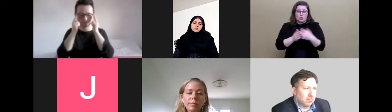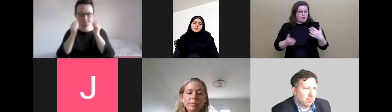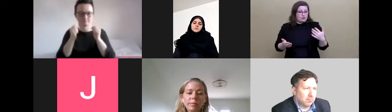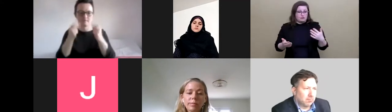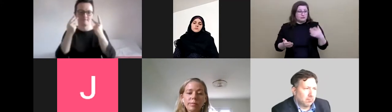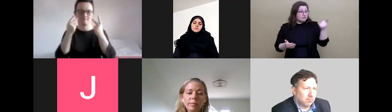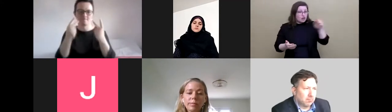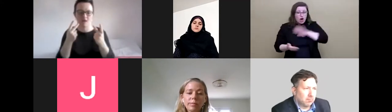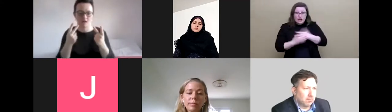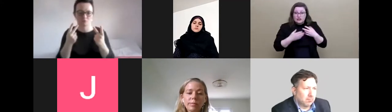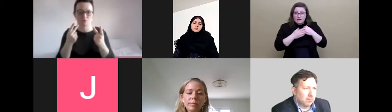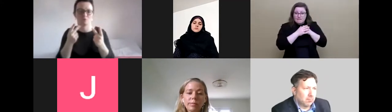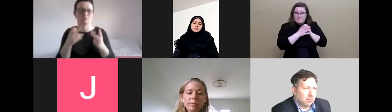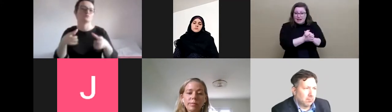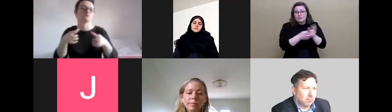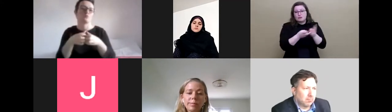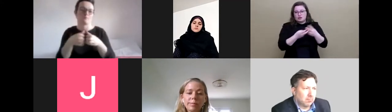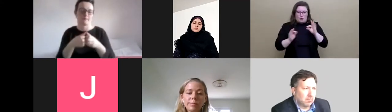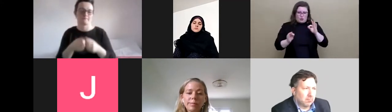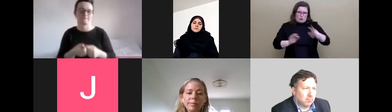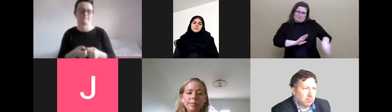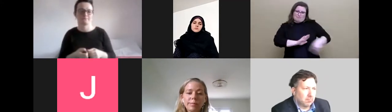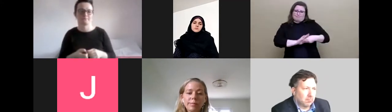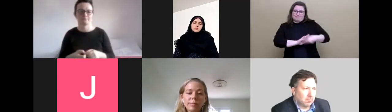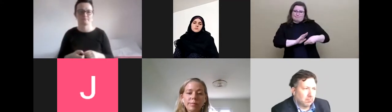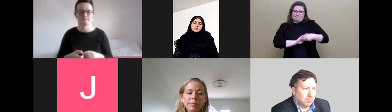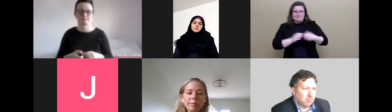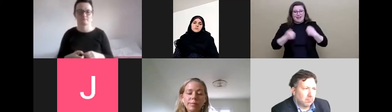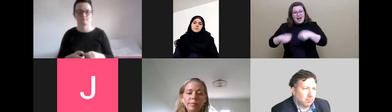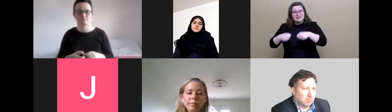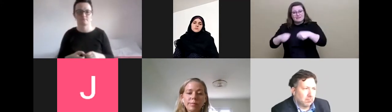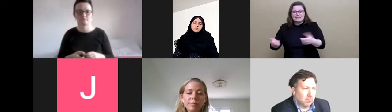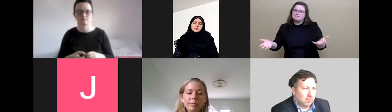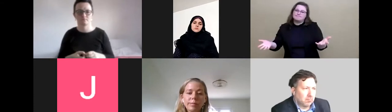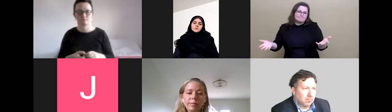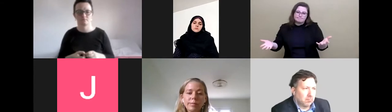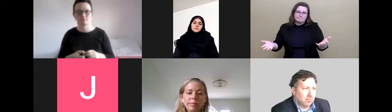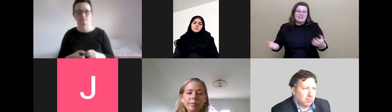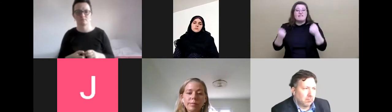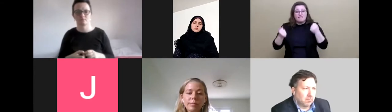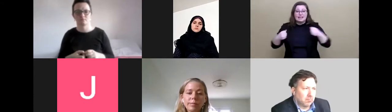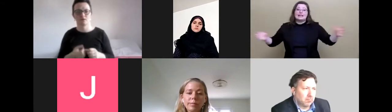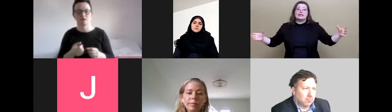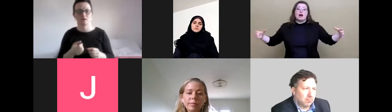resources for such activities. It's important for us to be together.